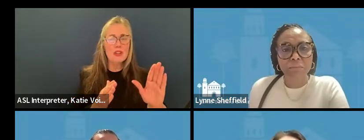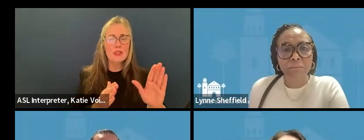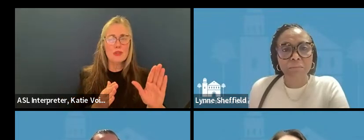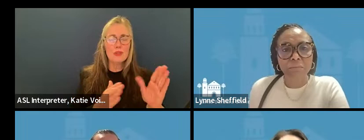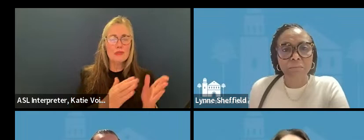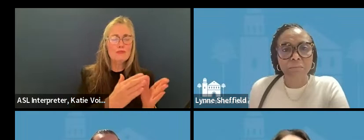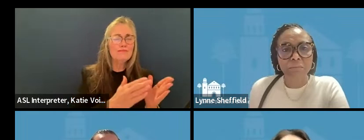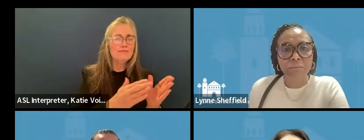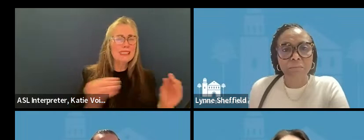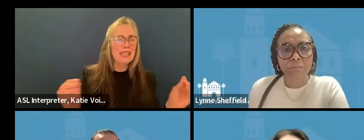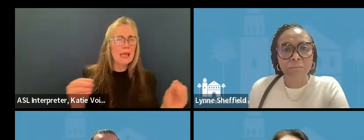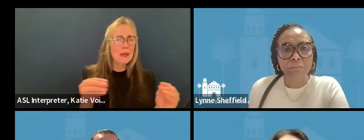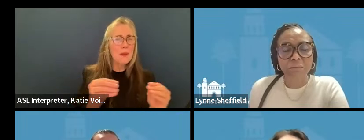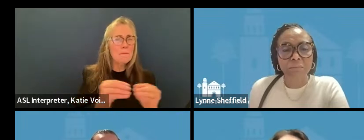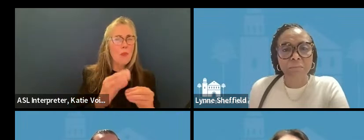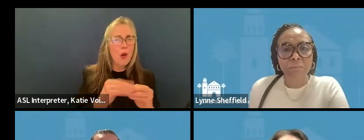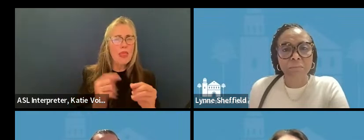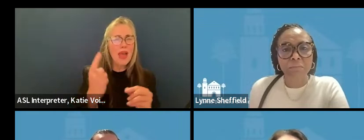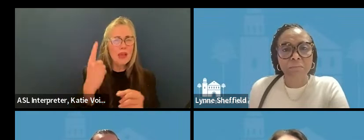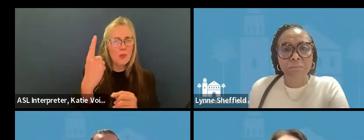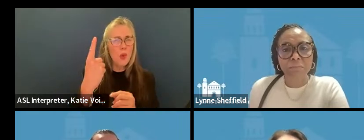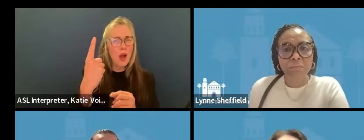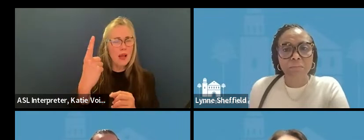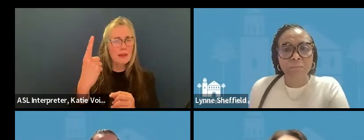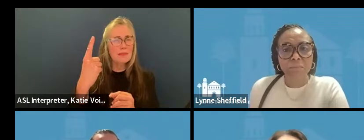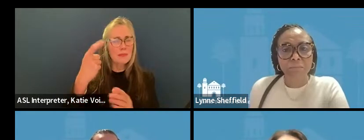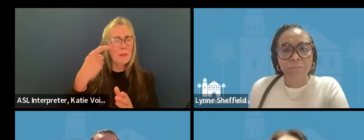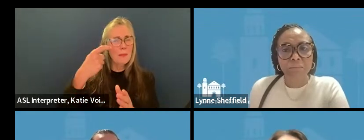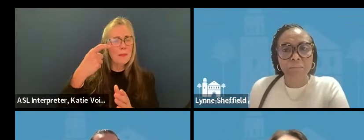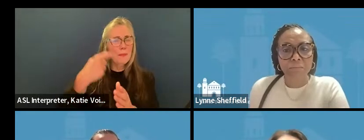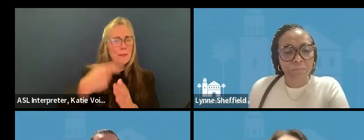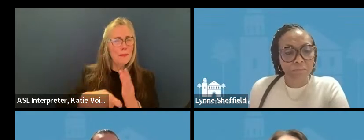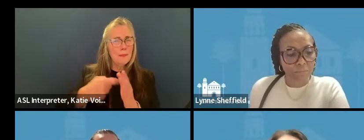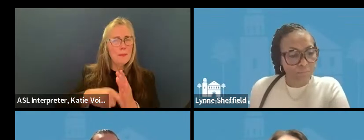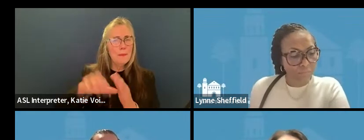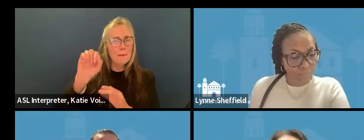moving forward, and in the future, it would be good to get comparisons.